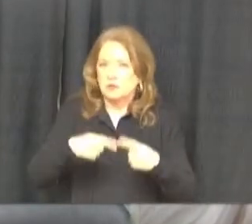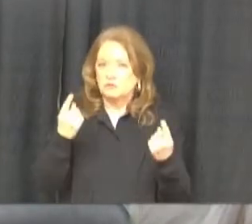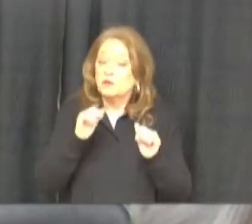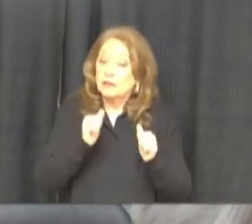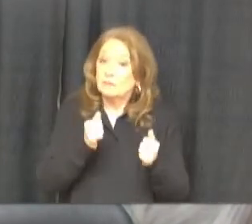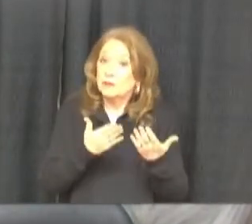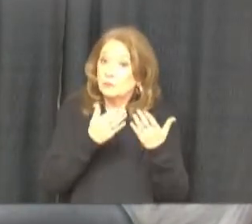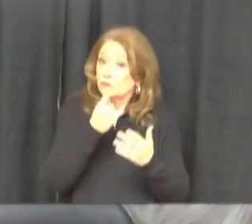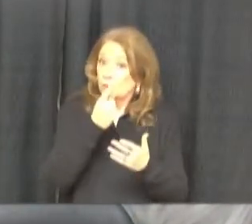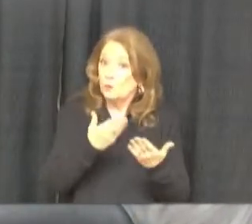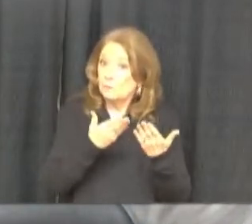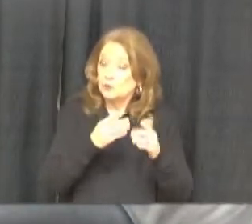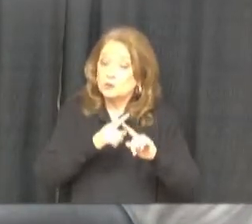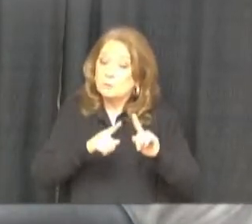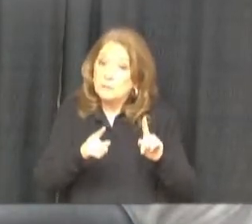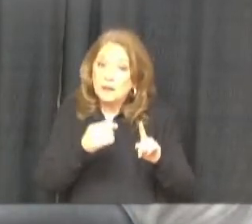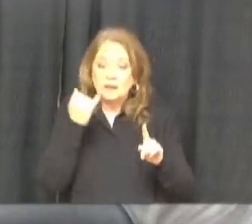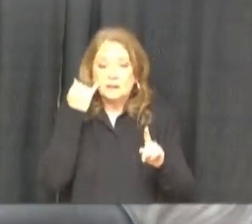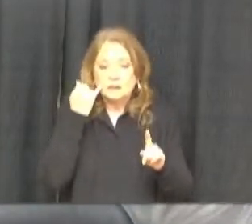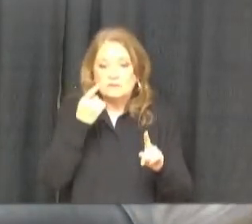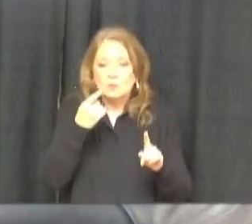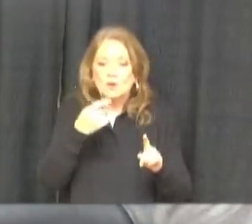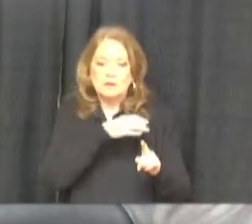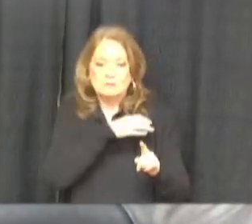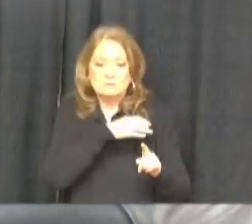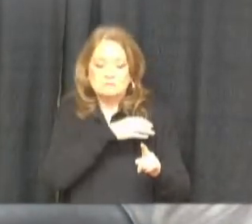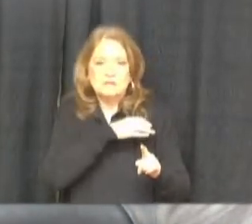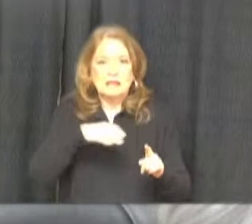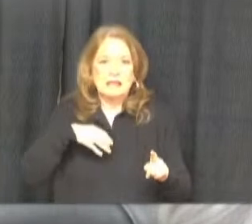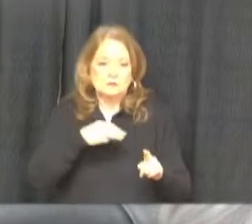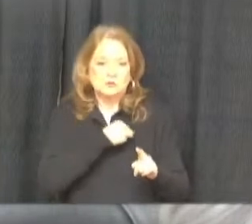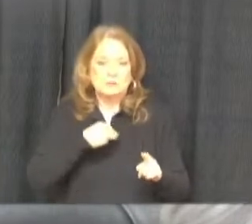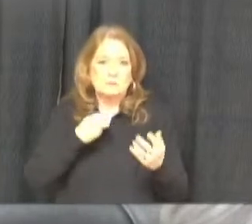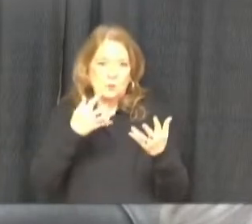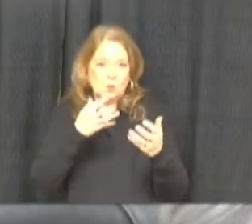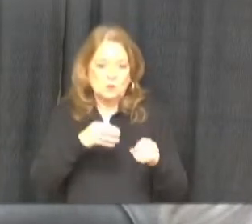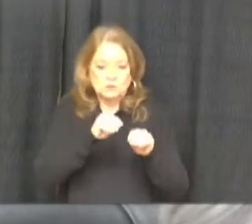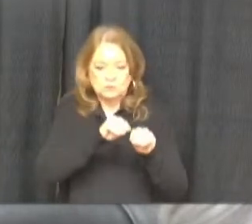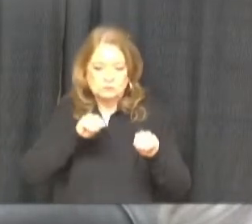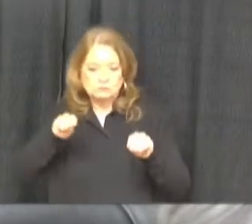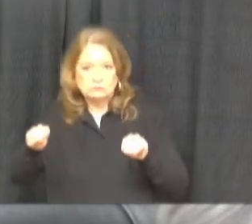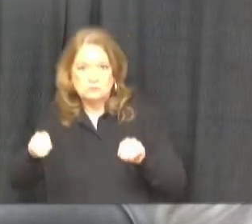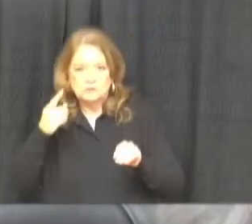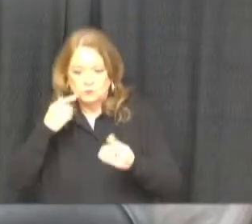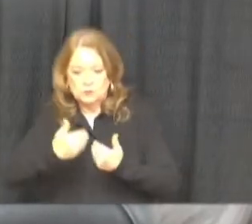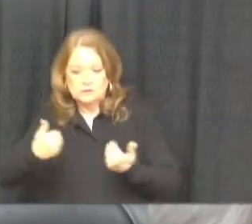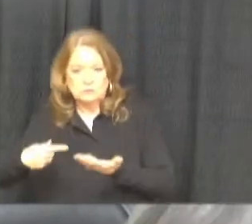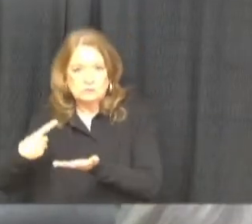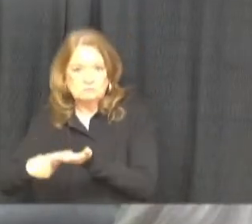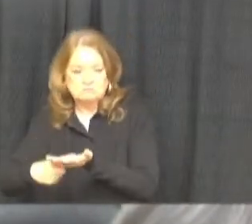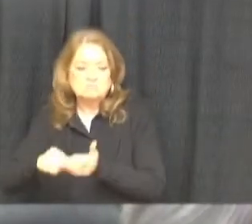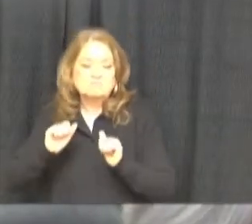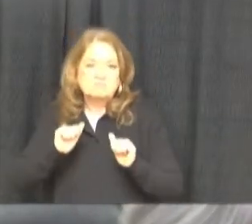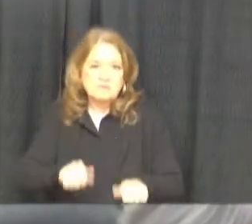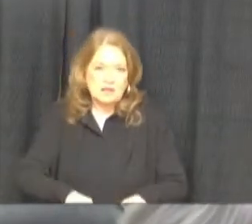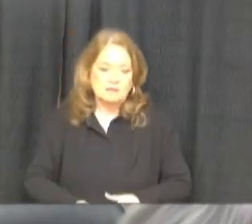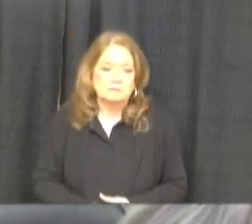motion. However, a member of the council may request that an item be removed for separate consideration under the appropriate committee